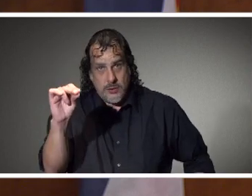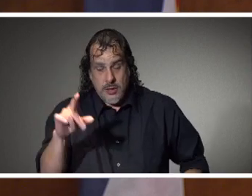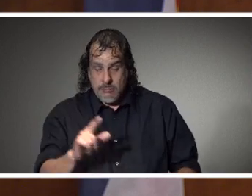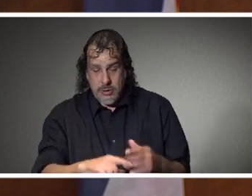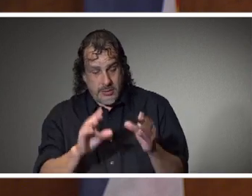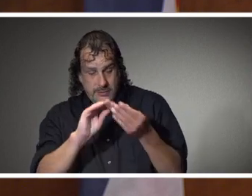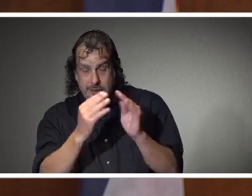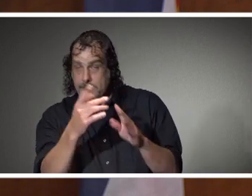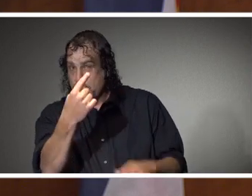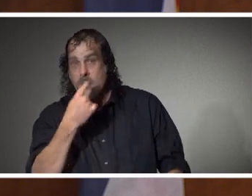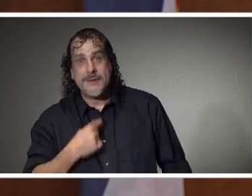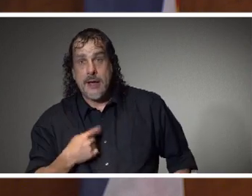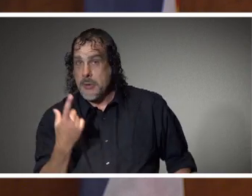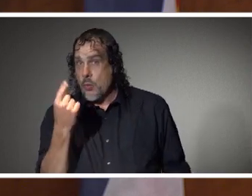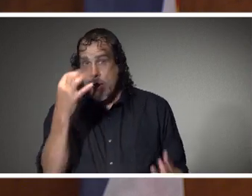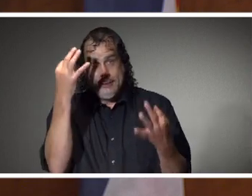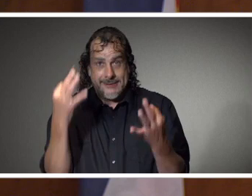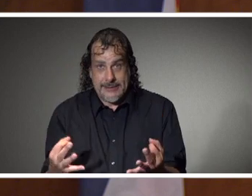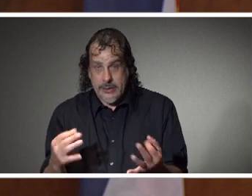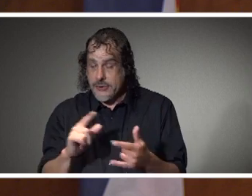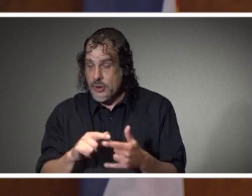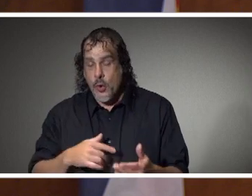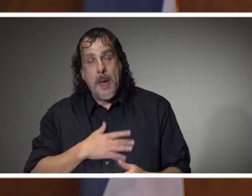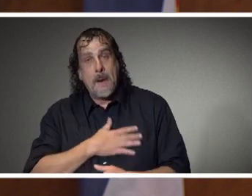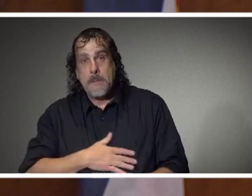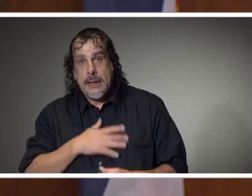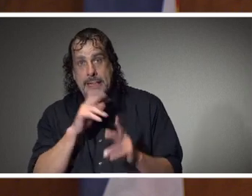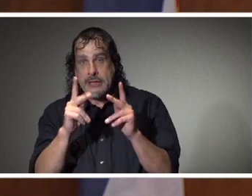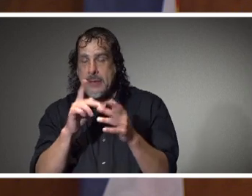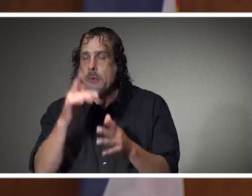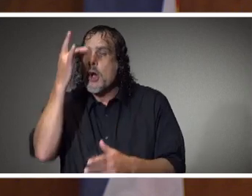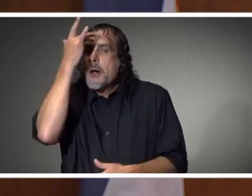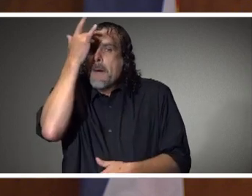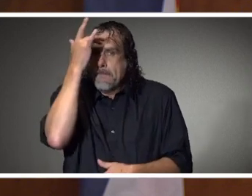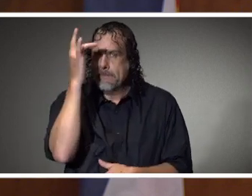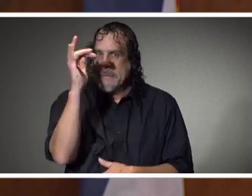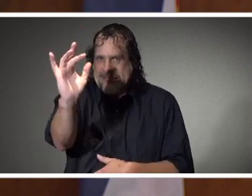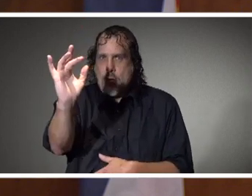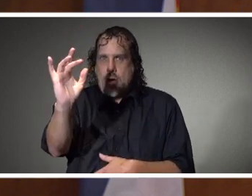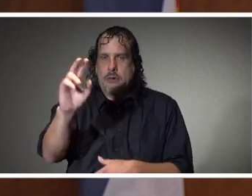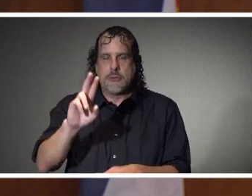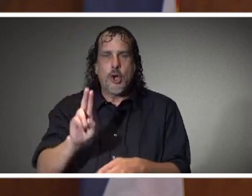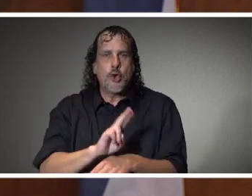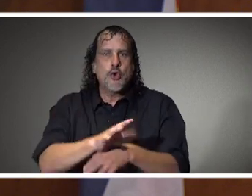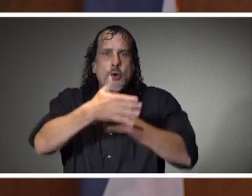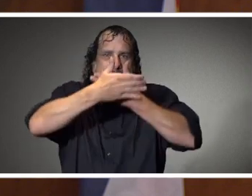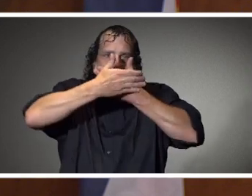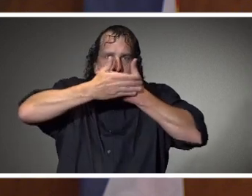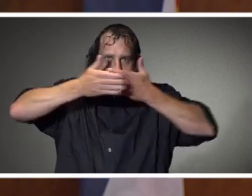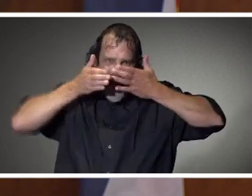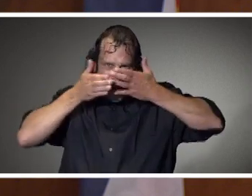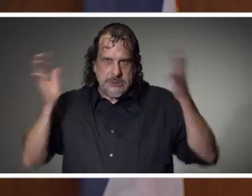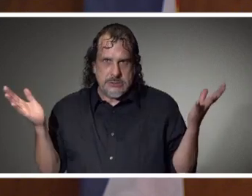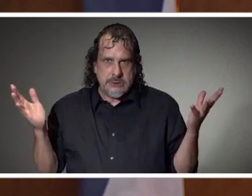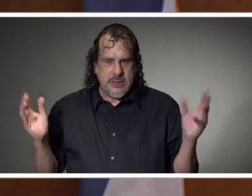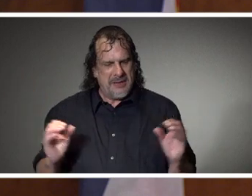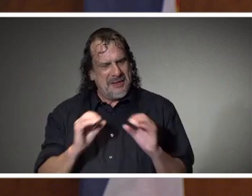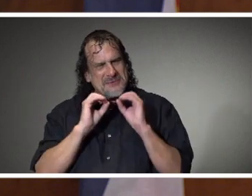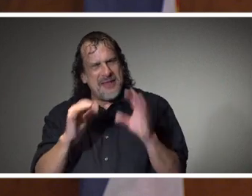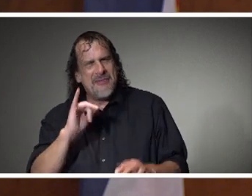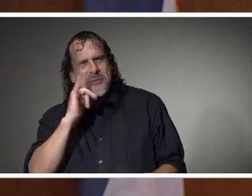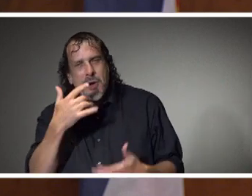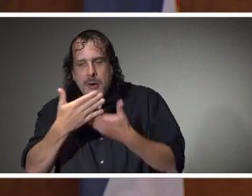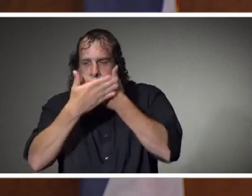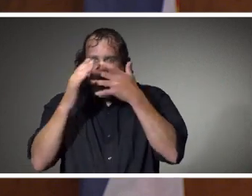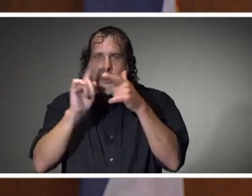drive the decision. So please, to my fellow Mississippians, be smart. Wear a mask. There is nothing wrong with wearing a mask when you